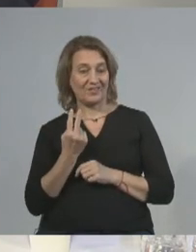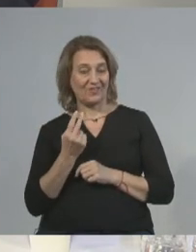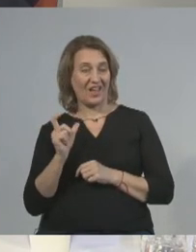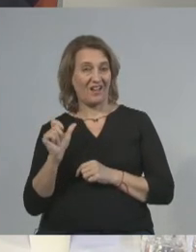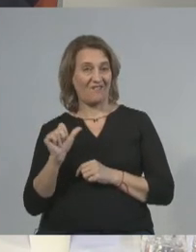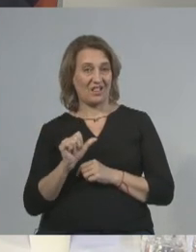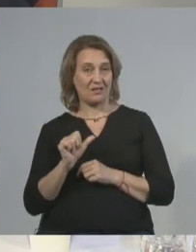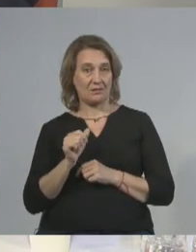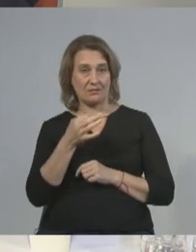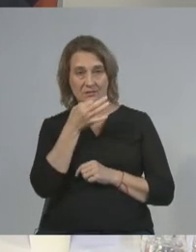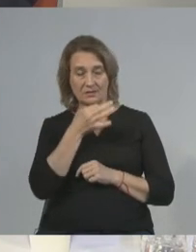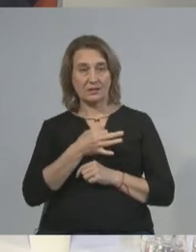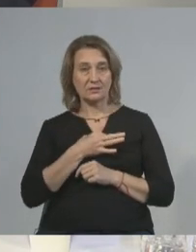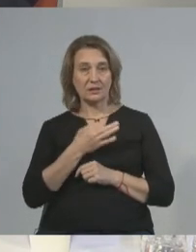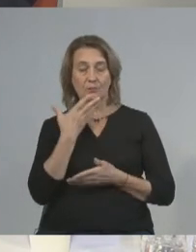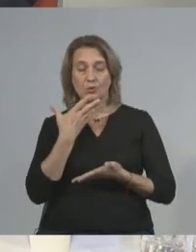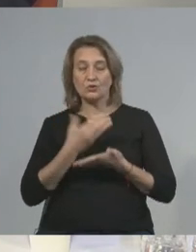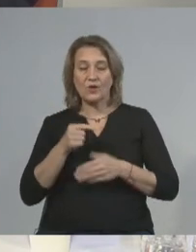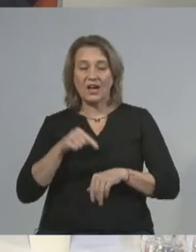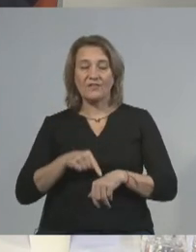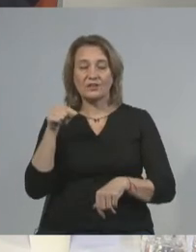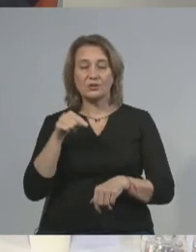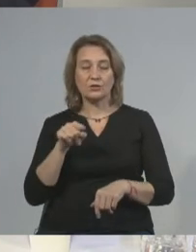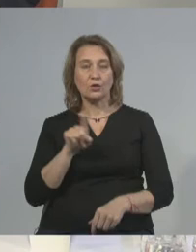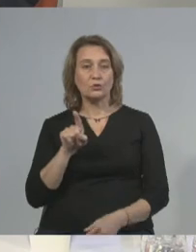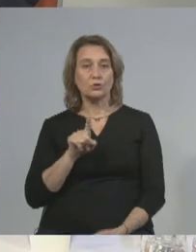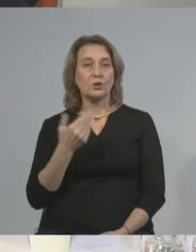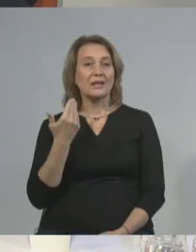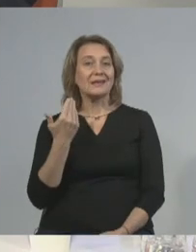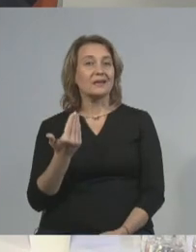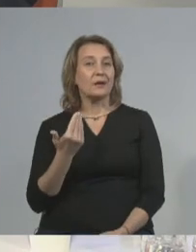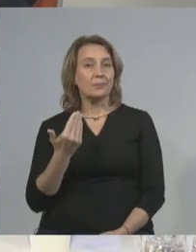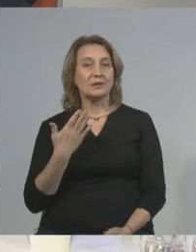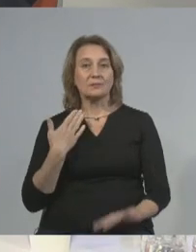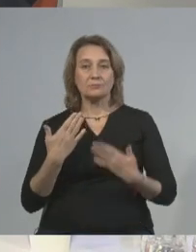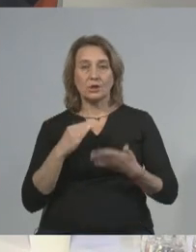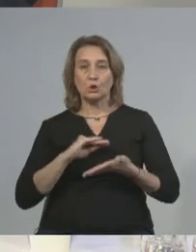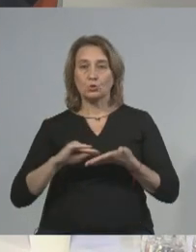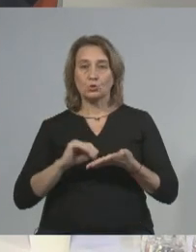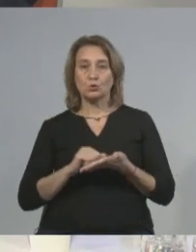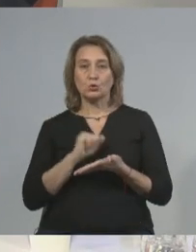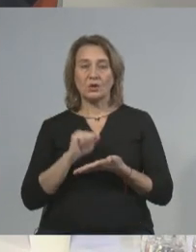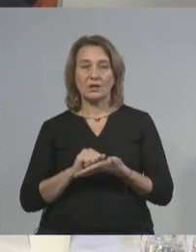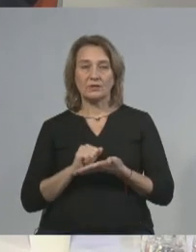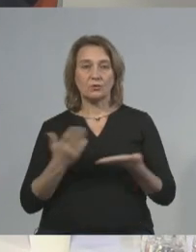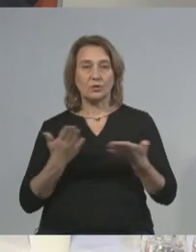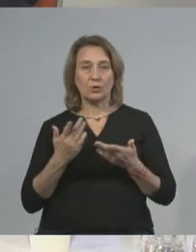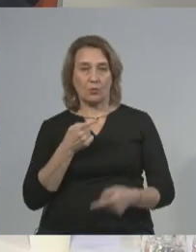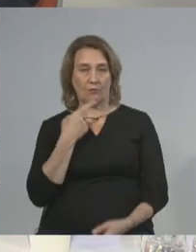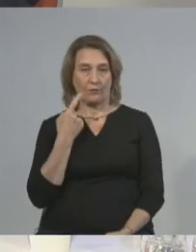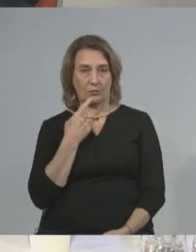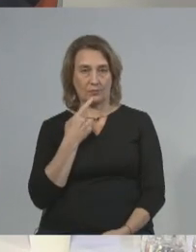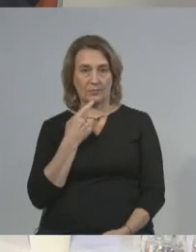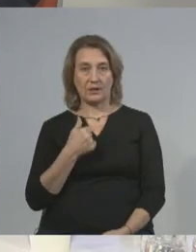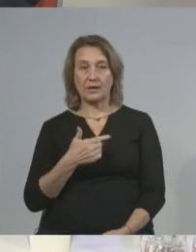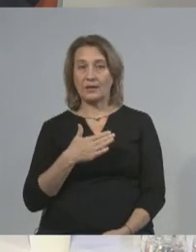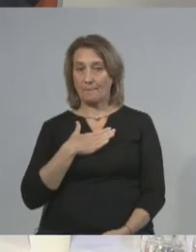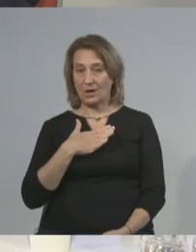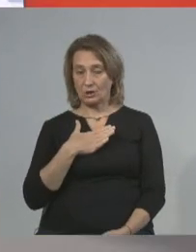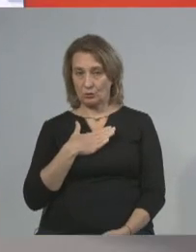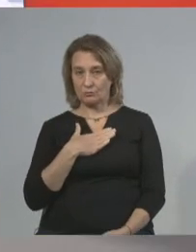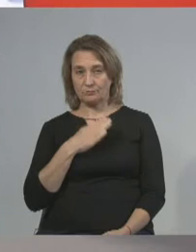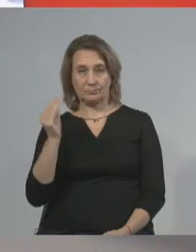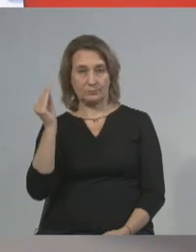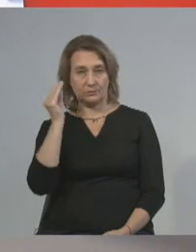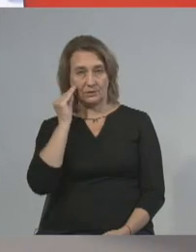would like to ask you to share your opinion on what is gender focused journalism for you